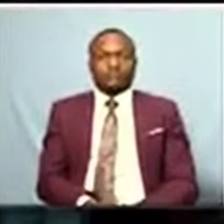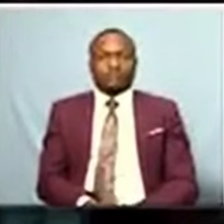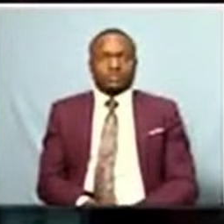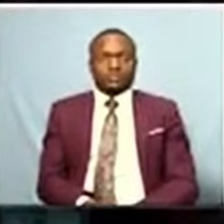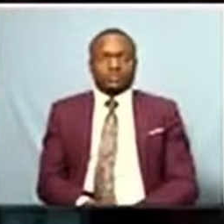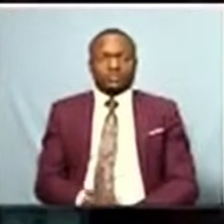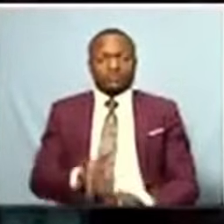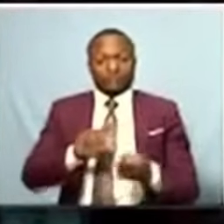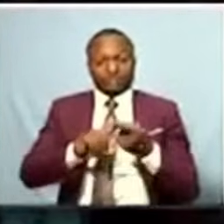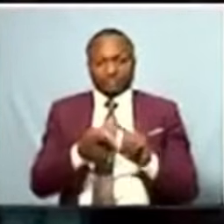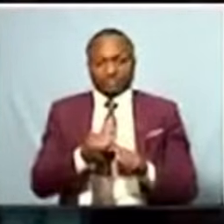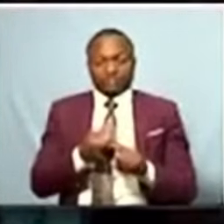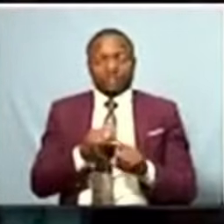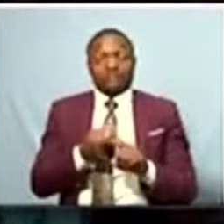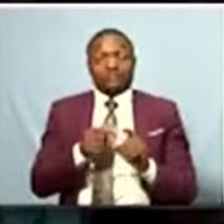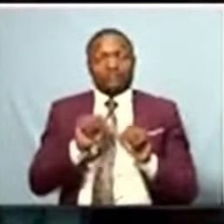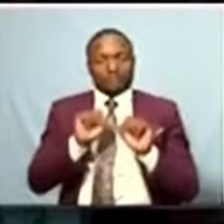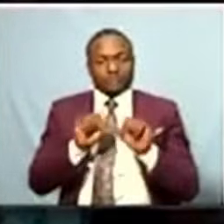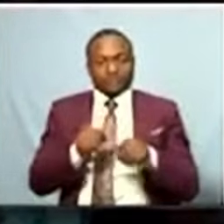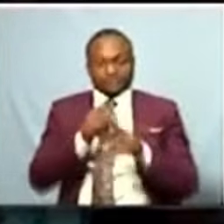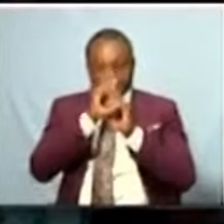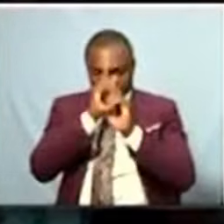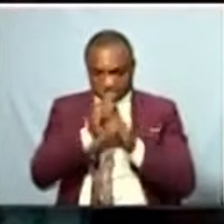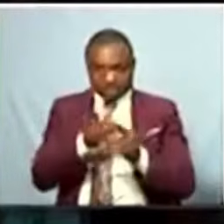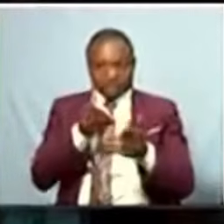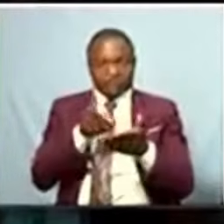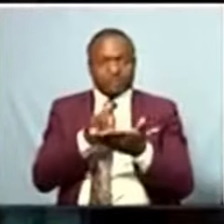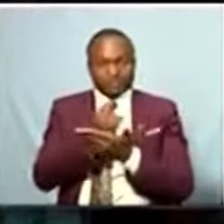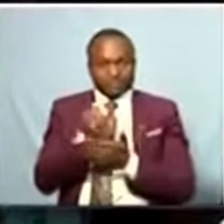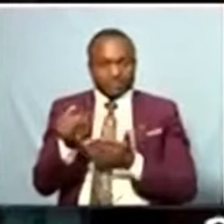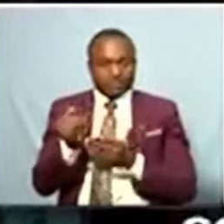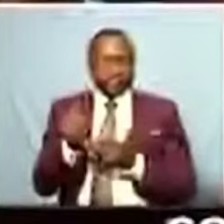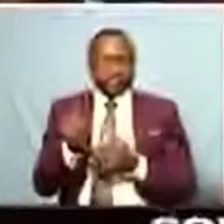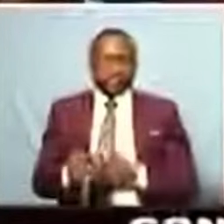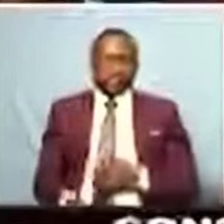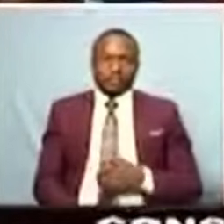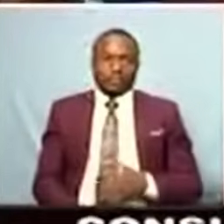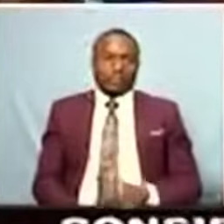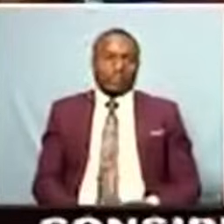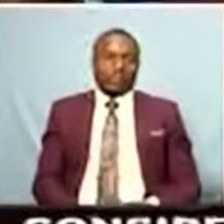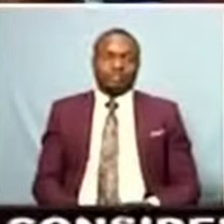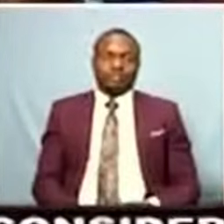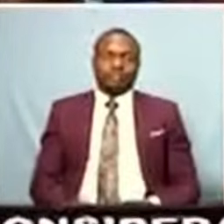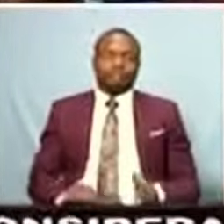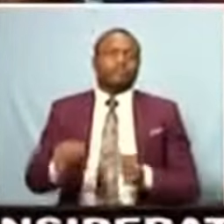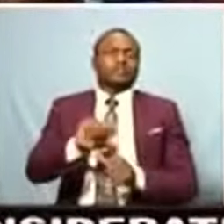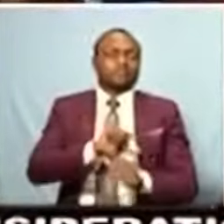Honorable colleagues, let's have position on this matter. I think we'll still be going around circles.